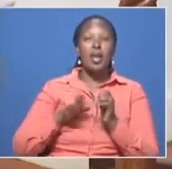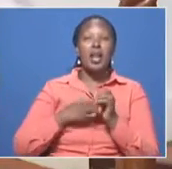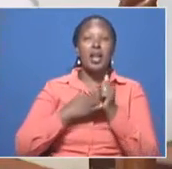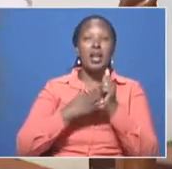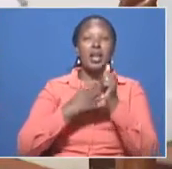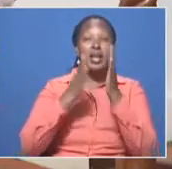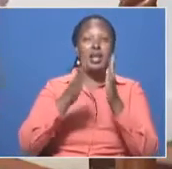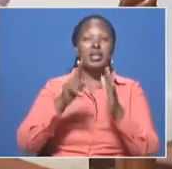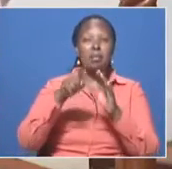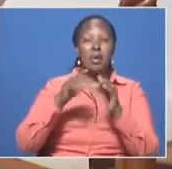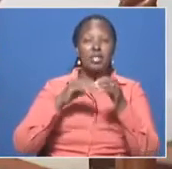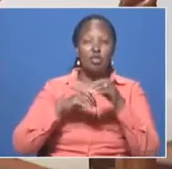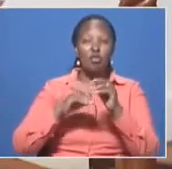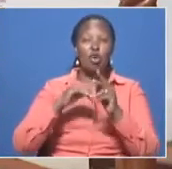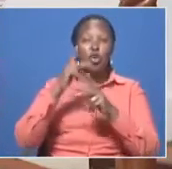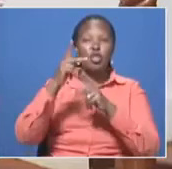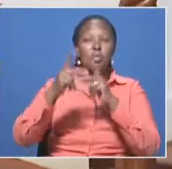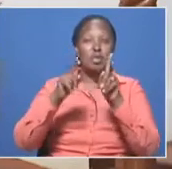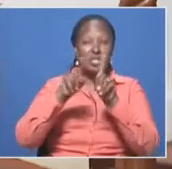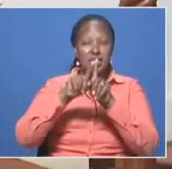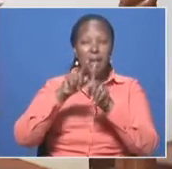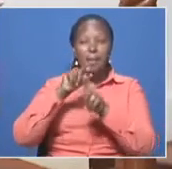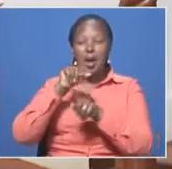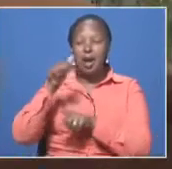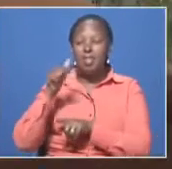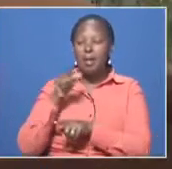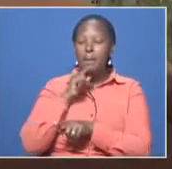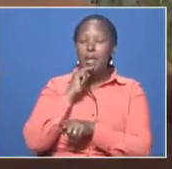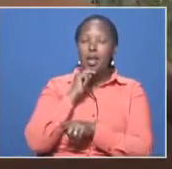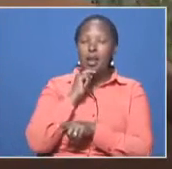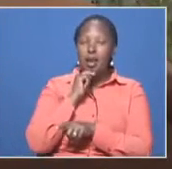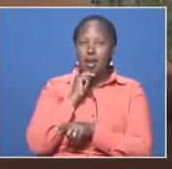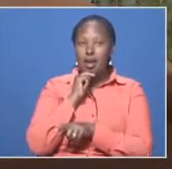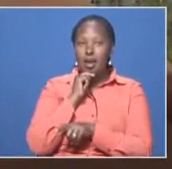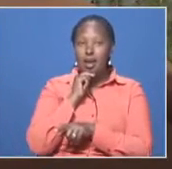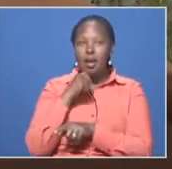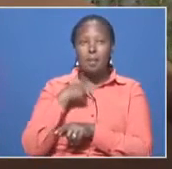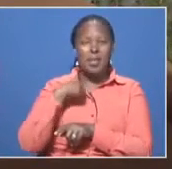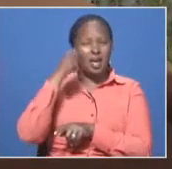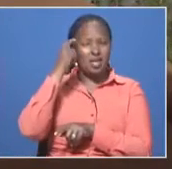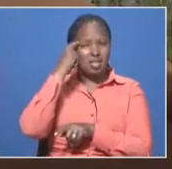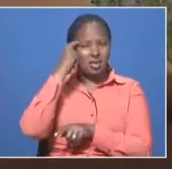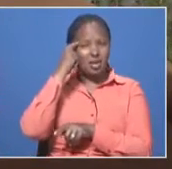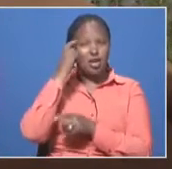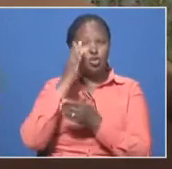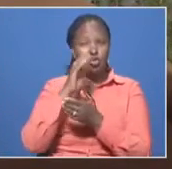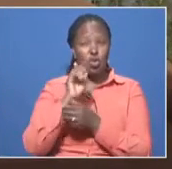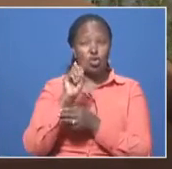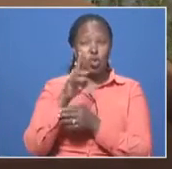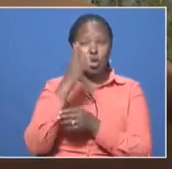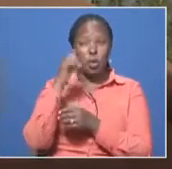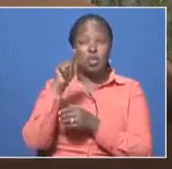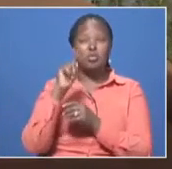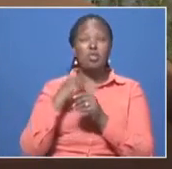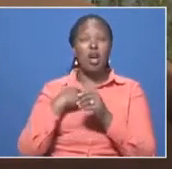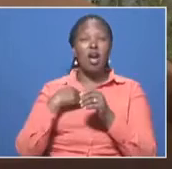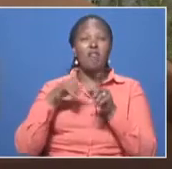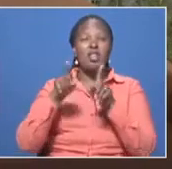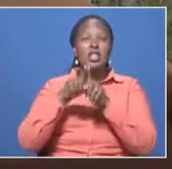follow due process just like men? I think so, because they've taken the same jobs